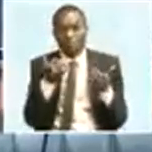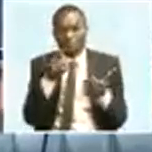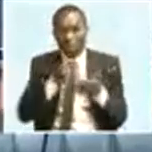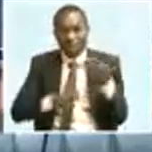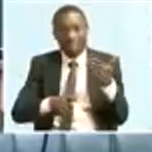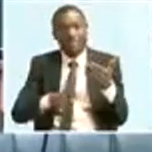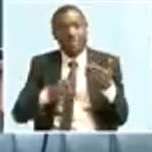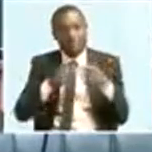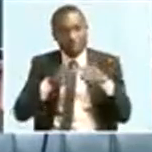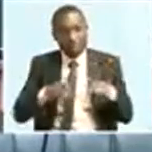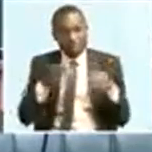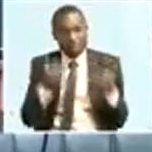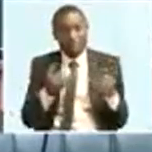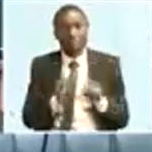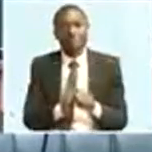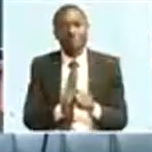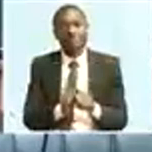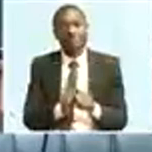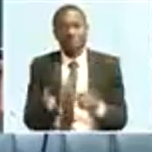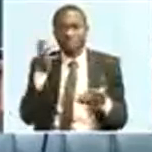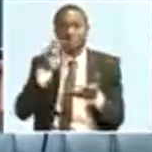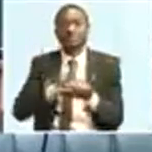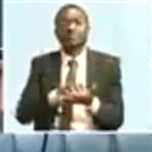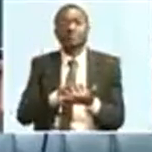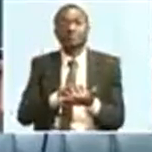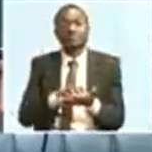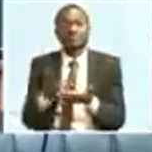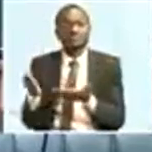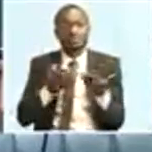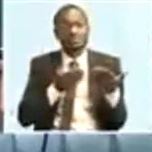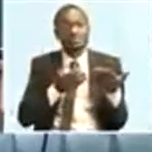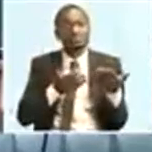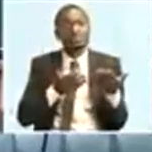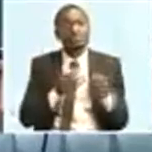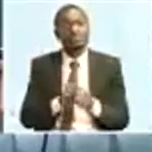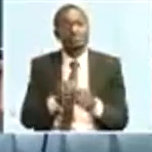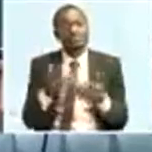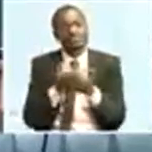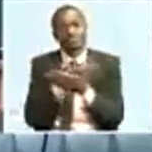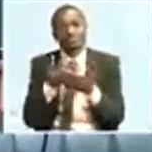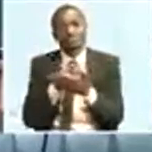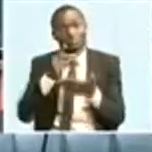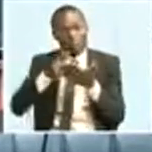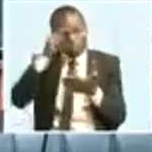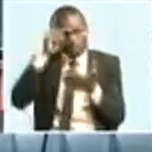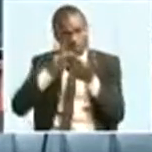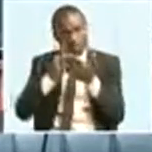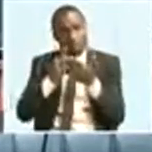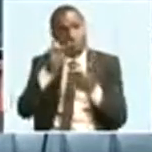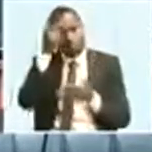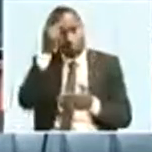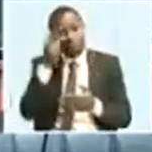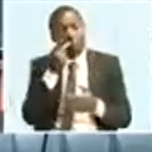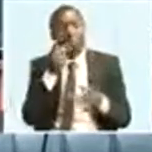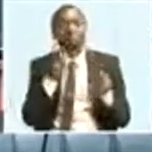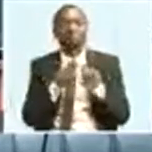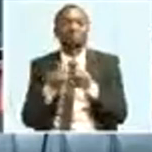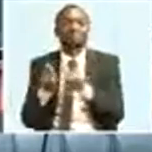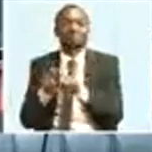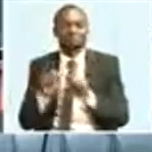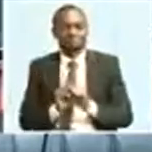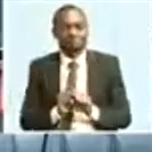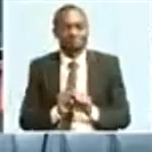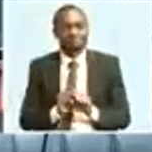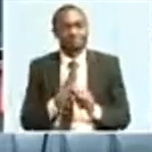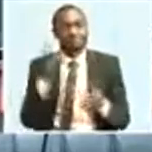occurrence. This is a matter that has caused apprehension among us, the pupils, and the parents as well.